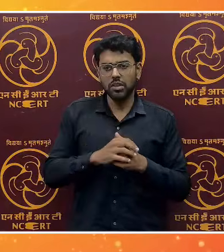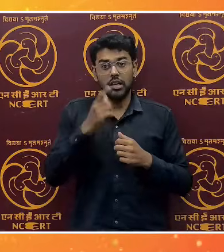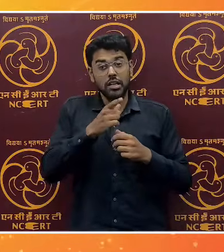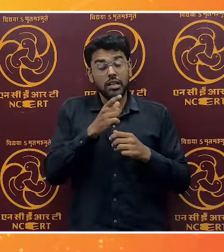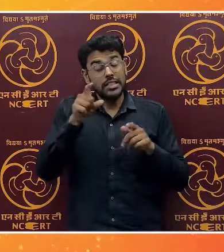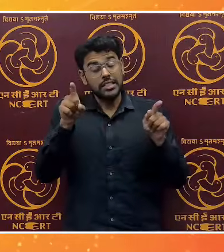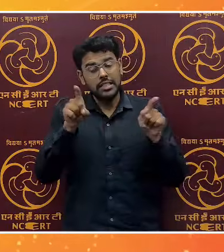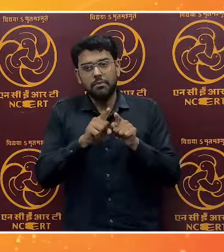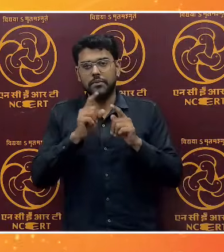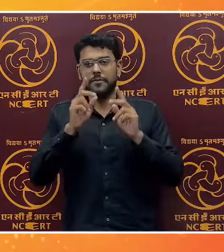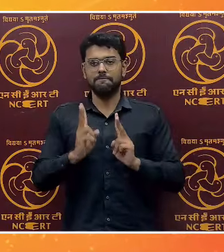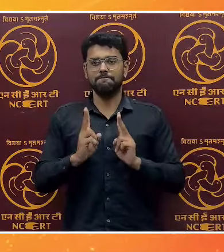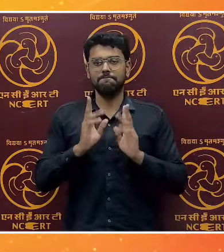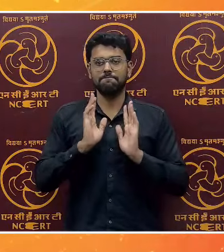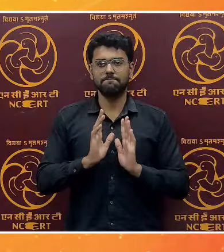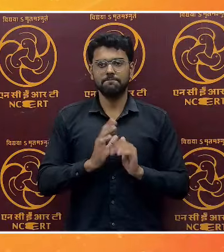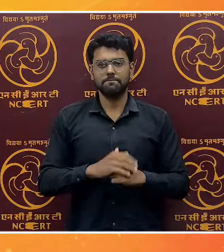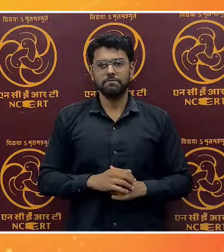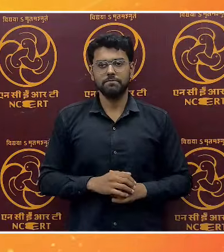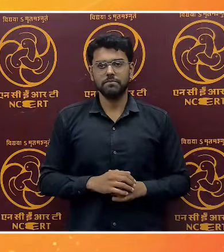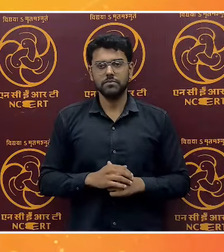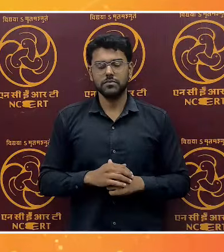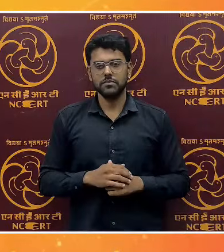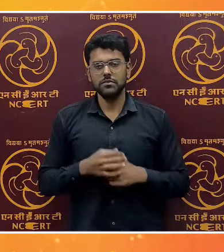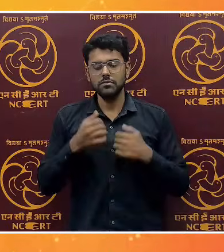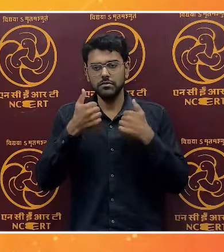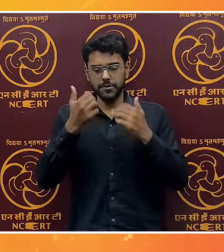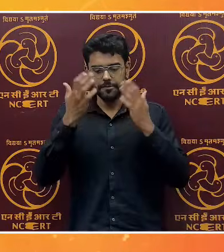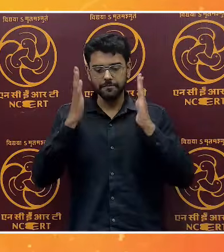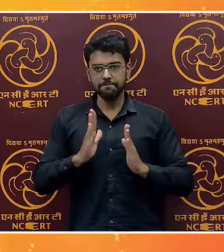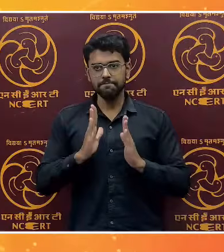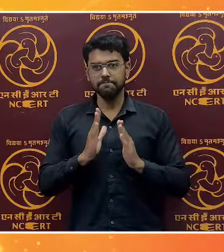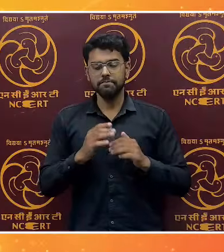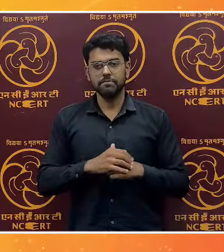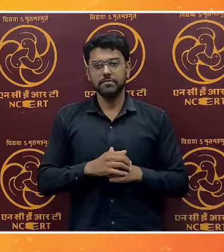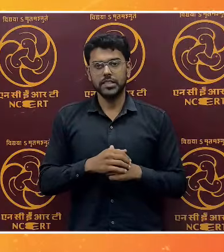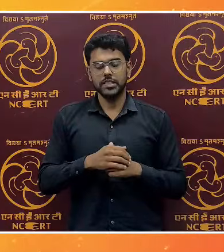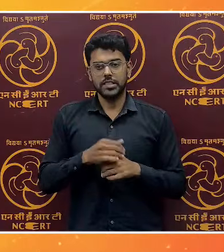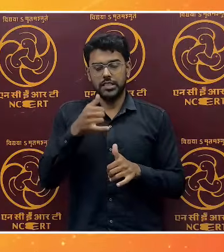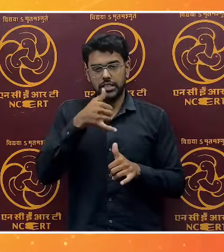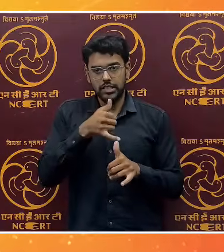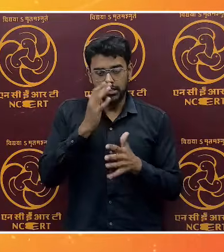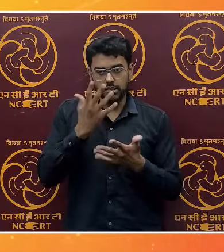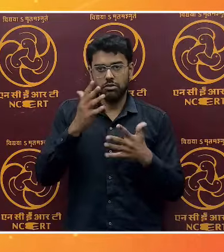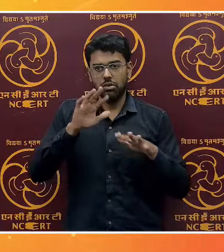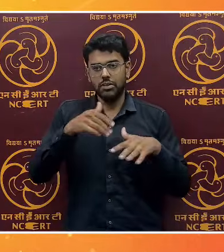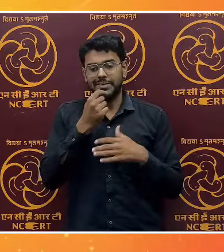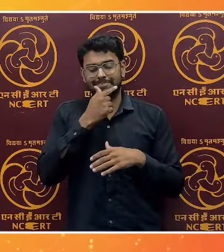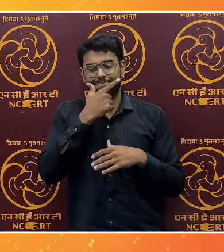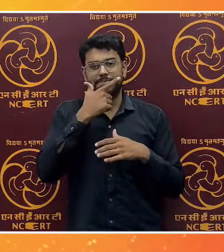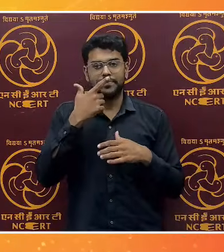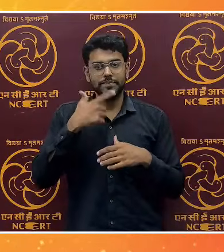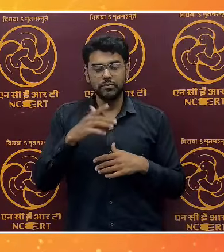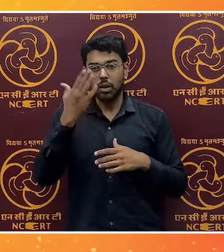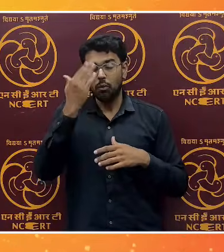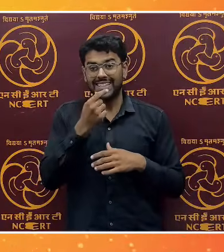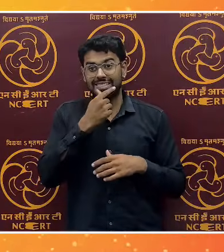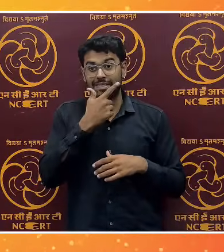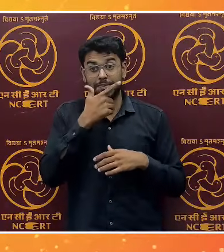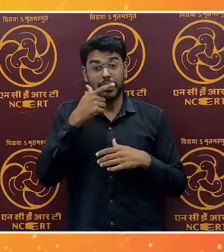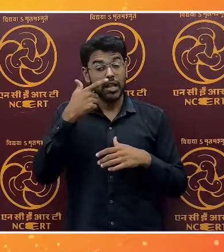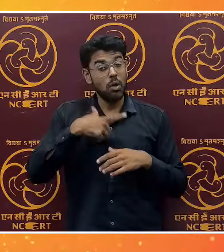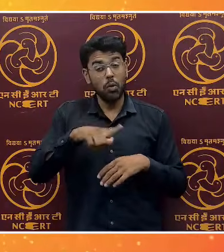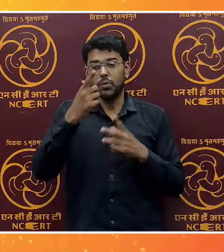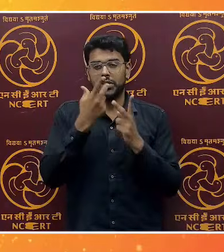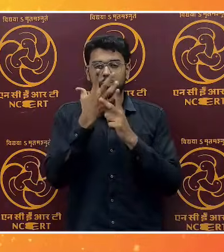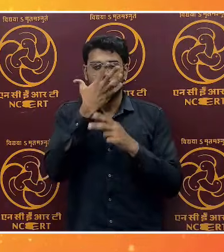to sit properly. You have to maintain a good posture. You have to maintain the smile on your face, because smiling face always look